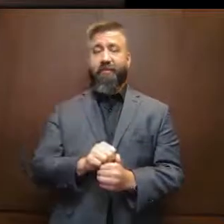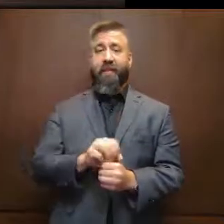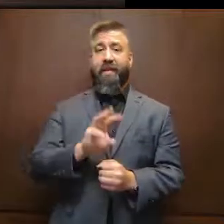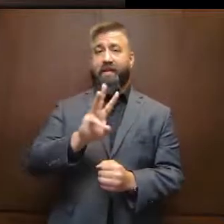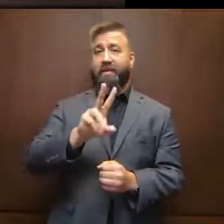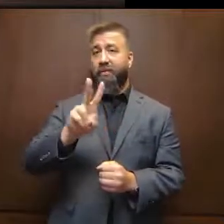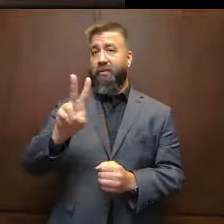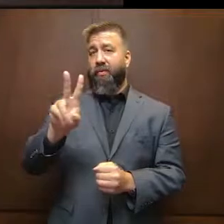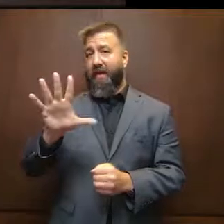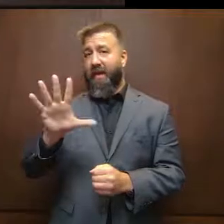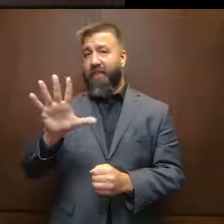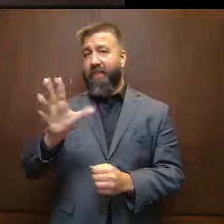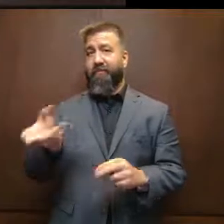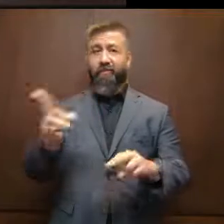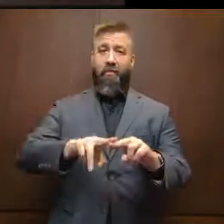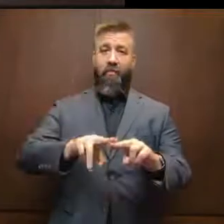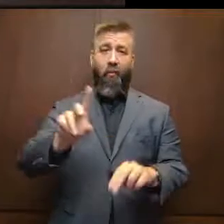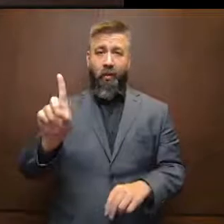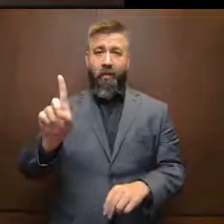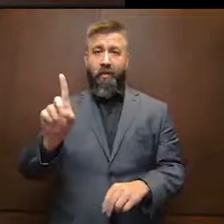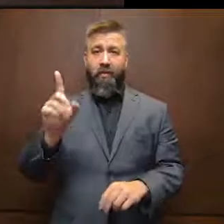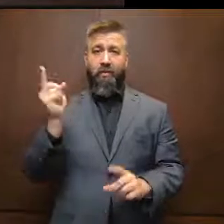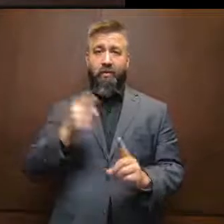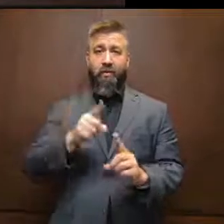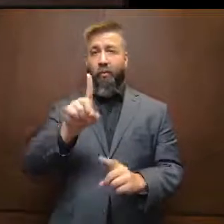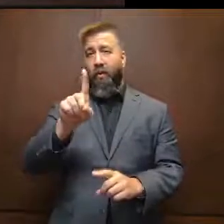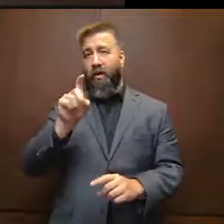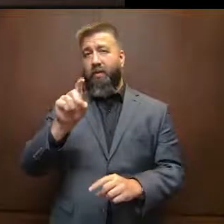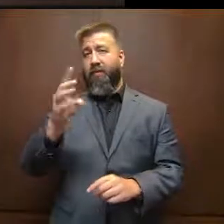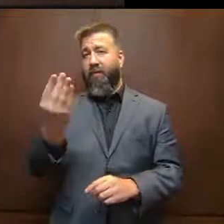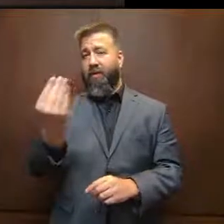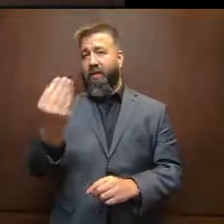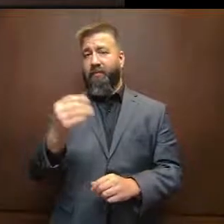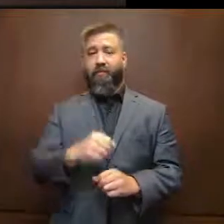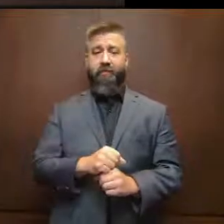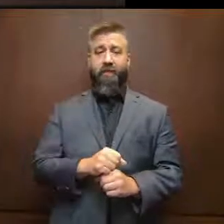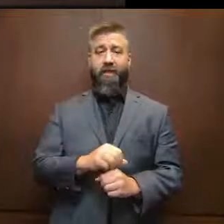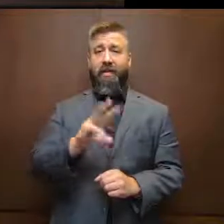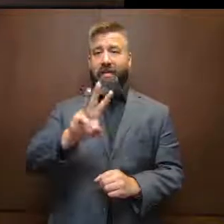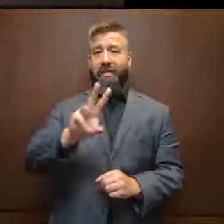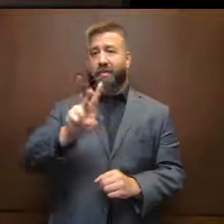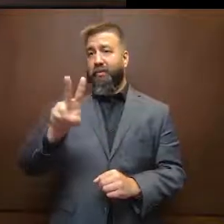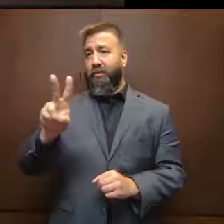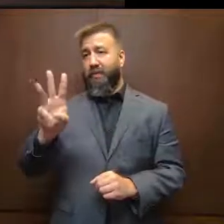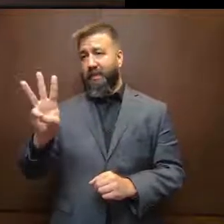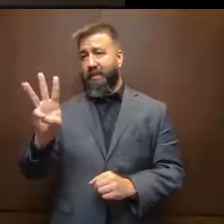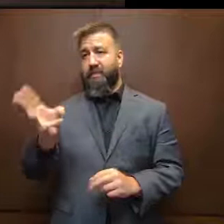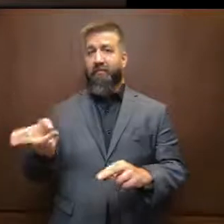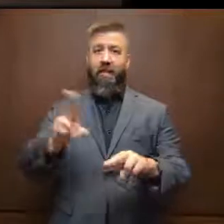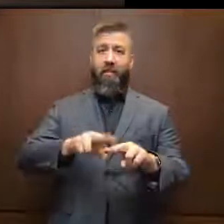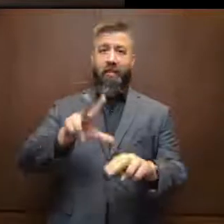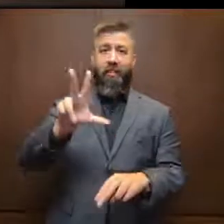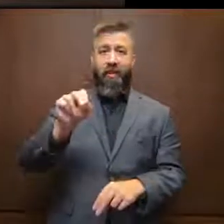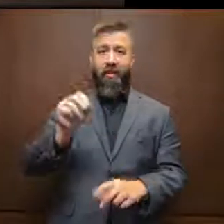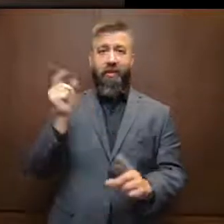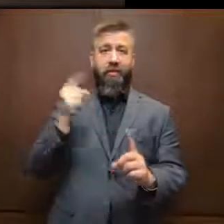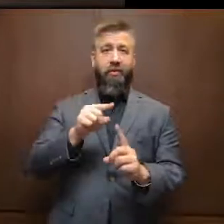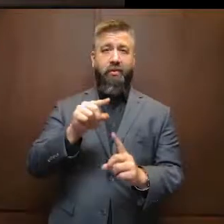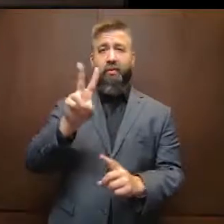62225 up 1 to 114. 62226 up 30 to